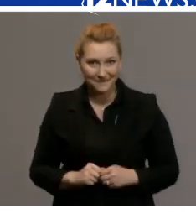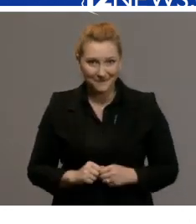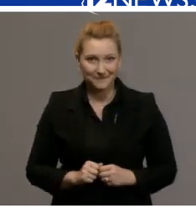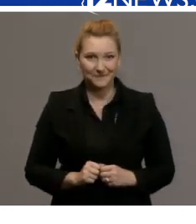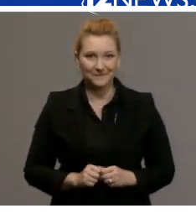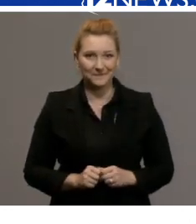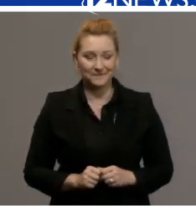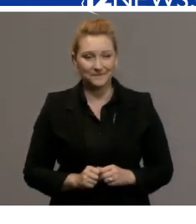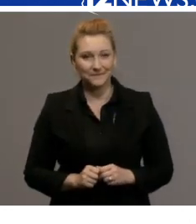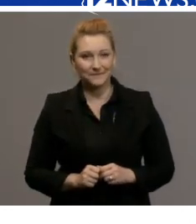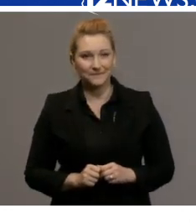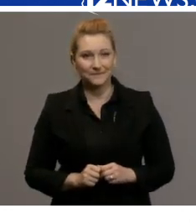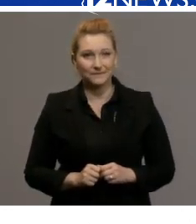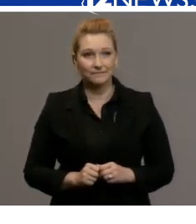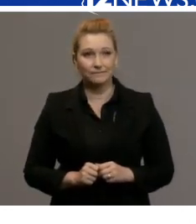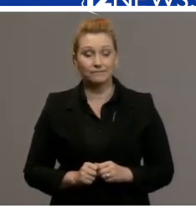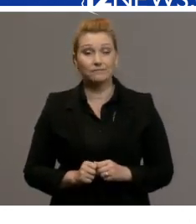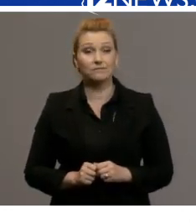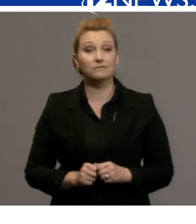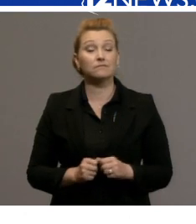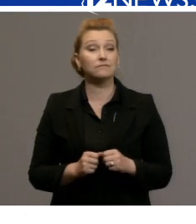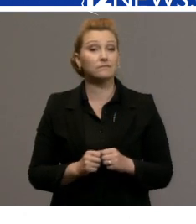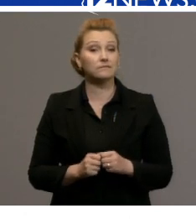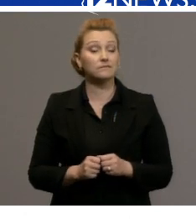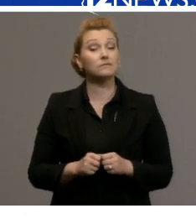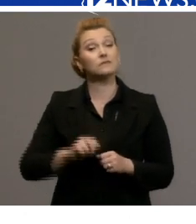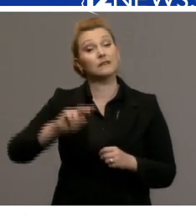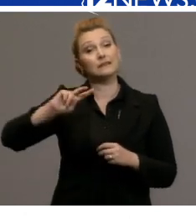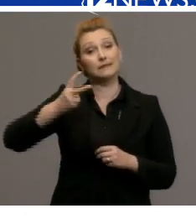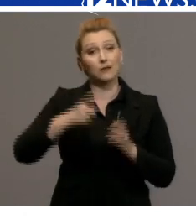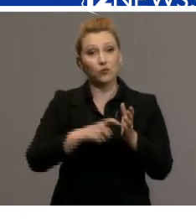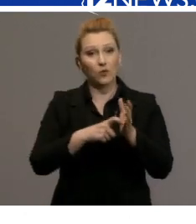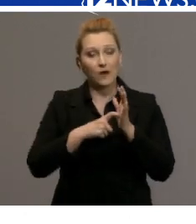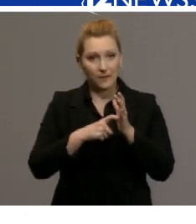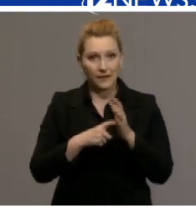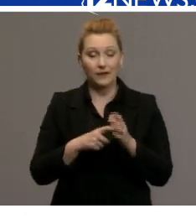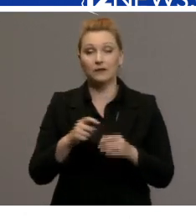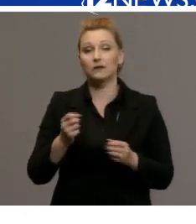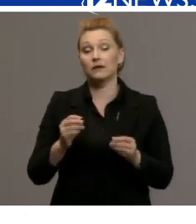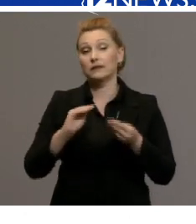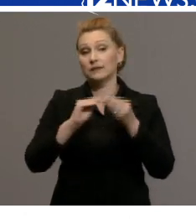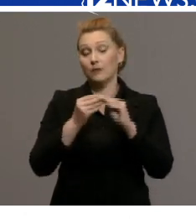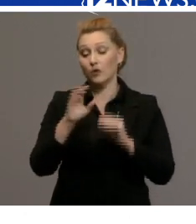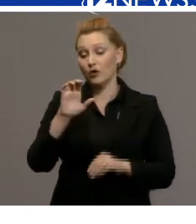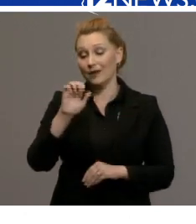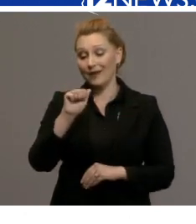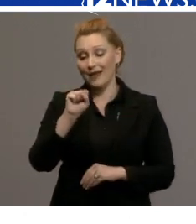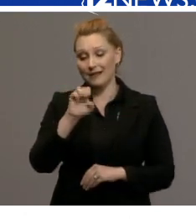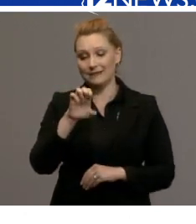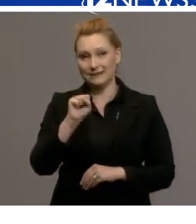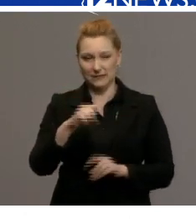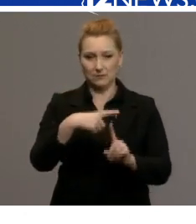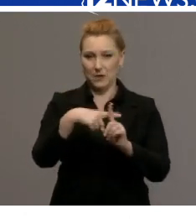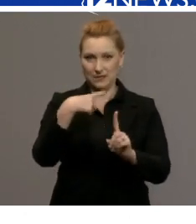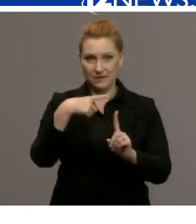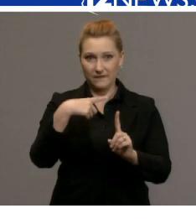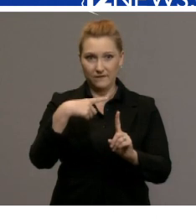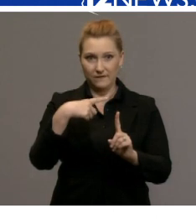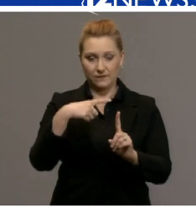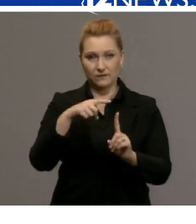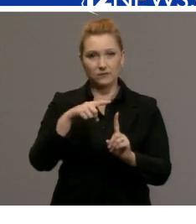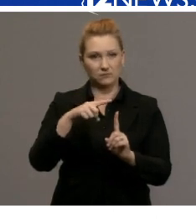Cases, a downward trajectory of documented cases within a 14-day period, or downward trajectory